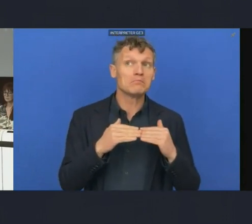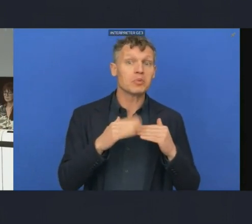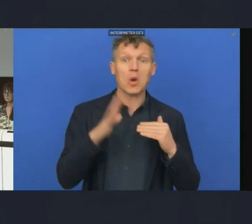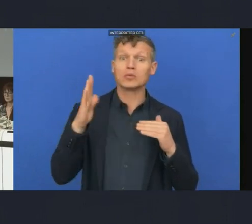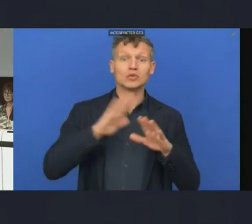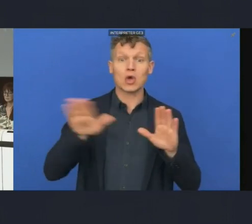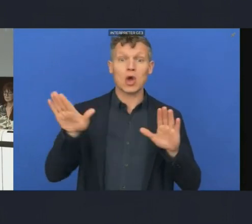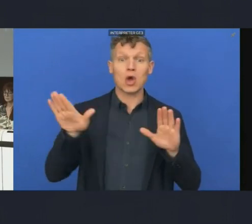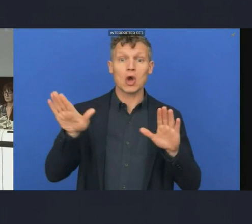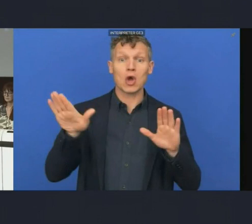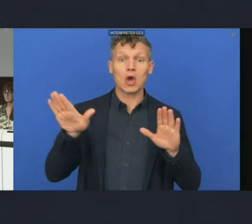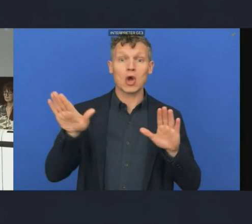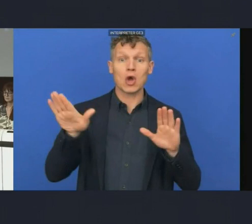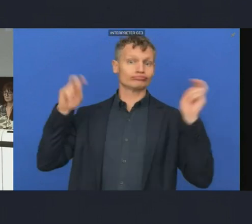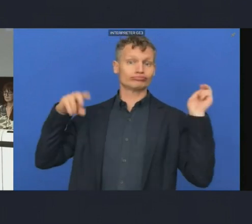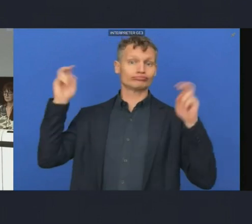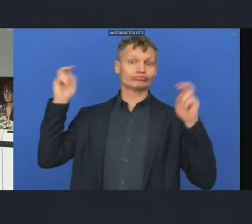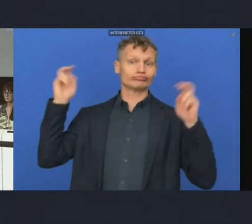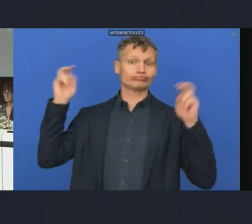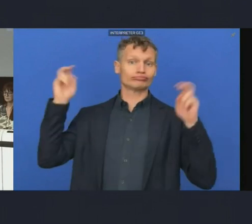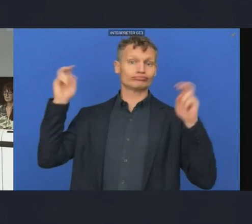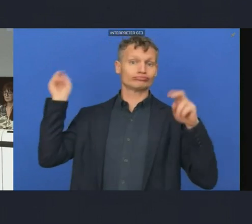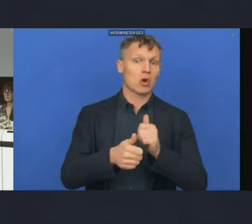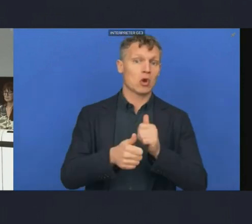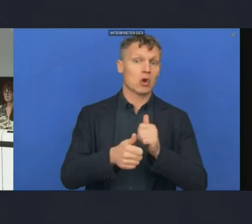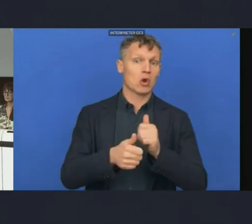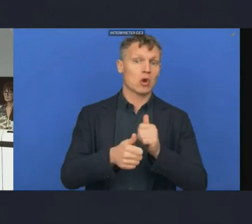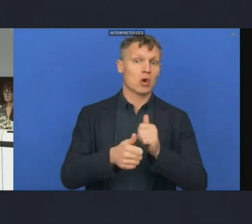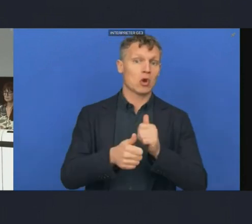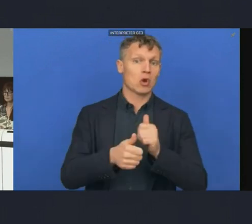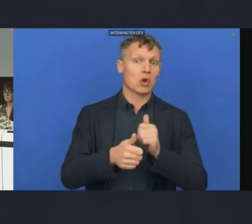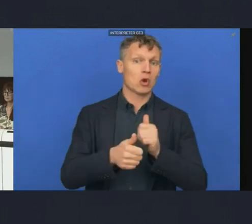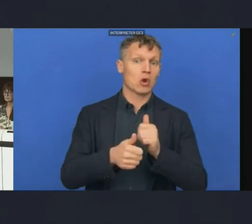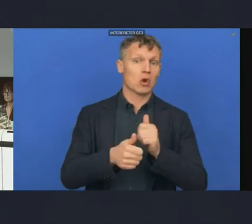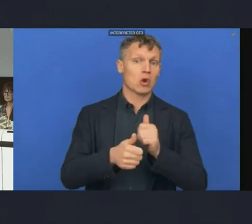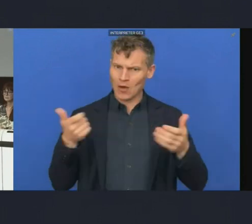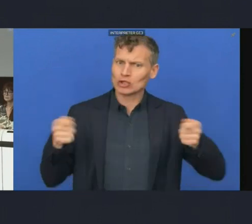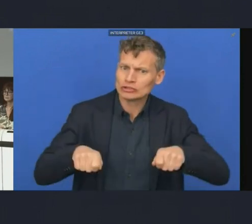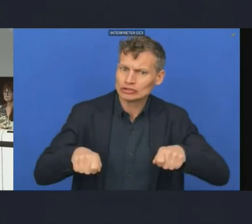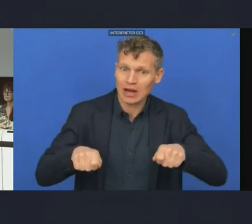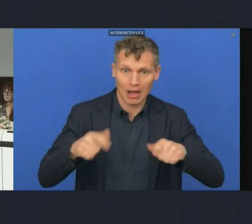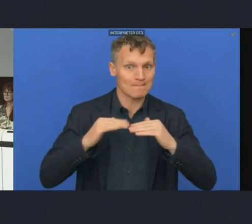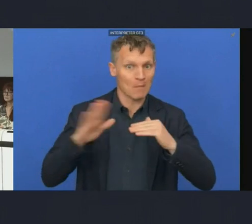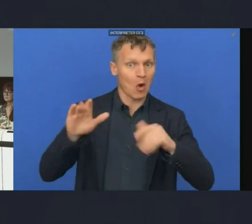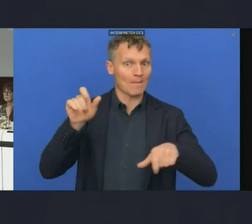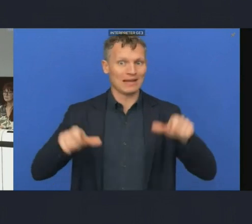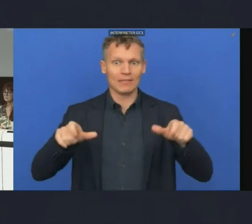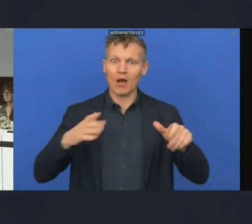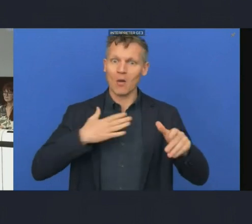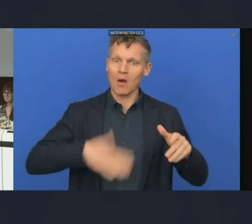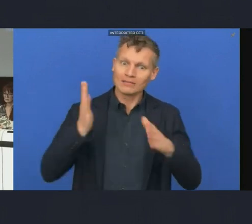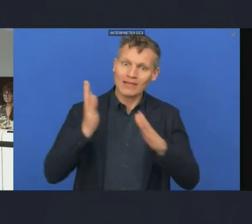have even brought new people into sports, especially outdoor sports, both on snow and ice, as well